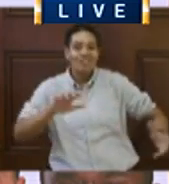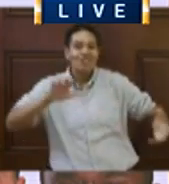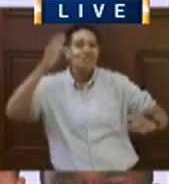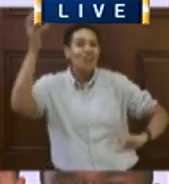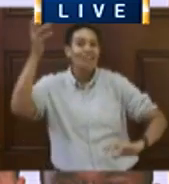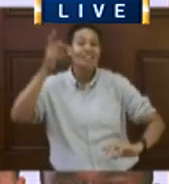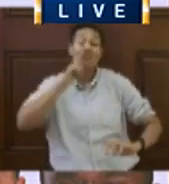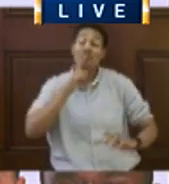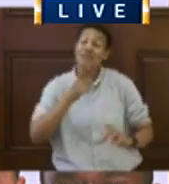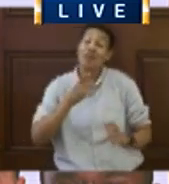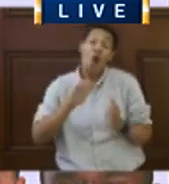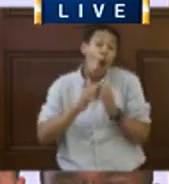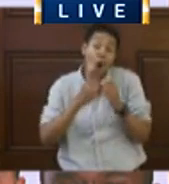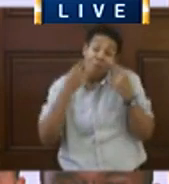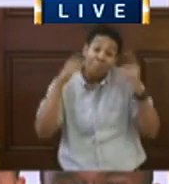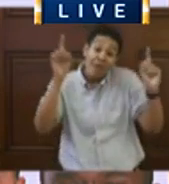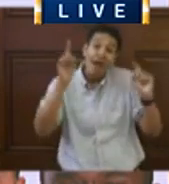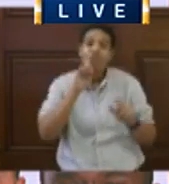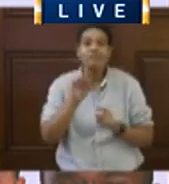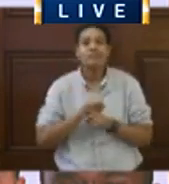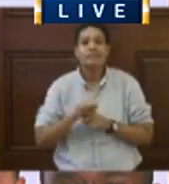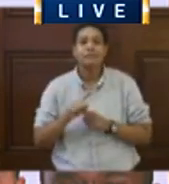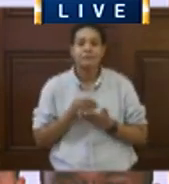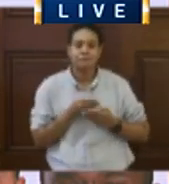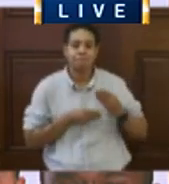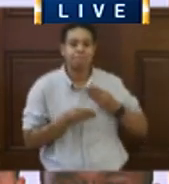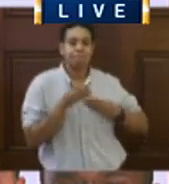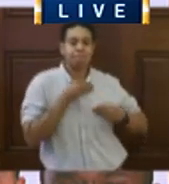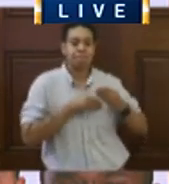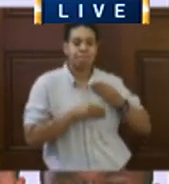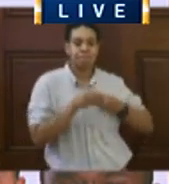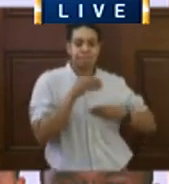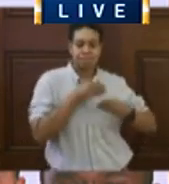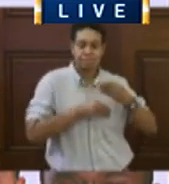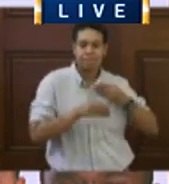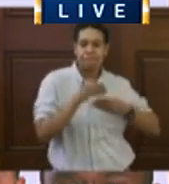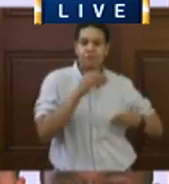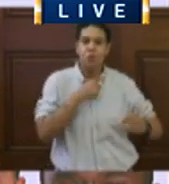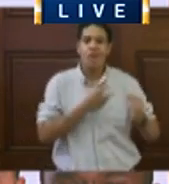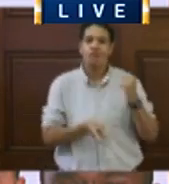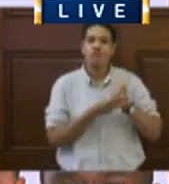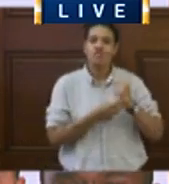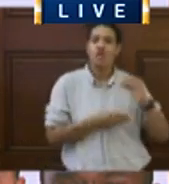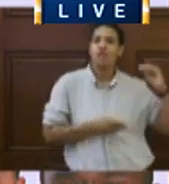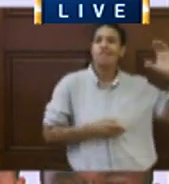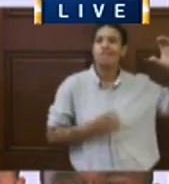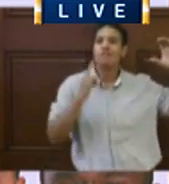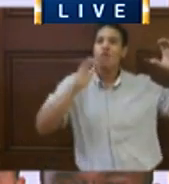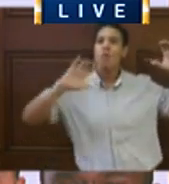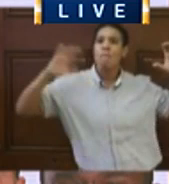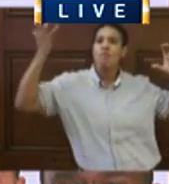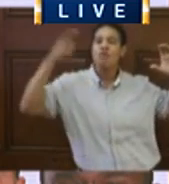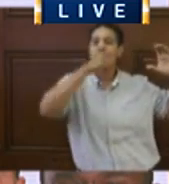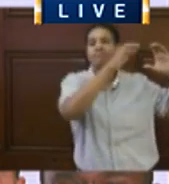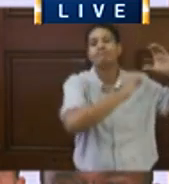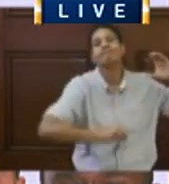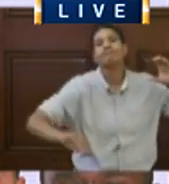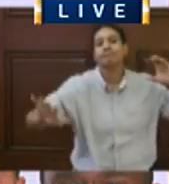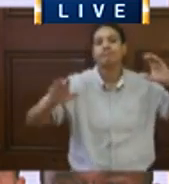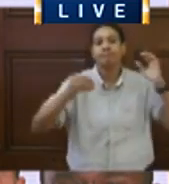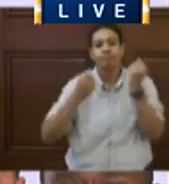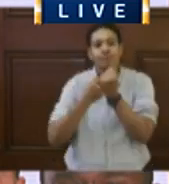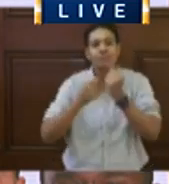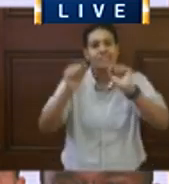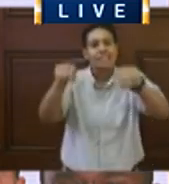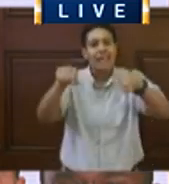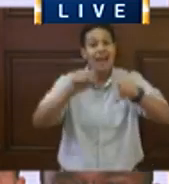to be able to have reserve for times of crisis and for resilience building. But this is